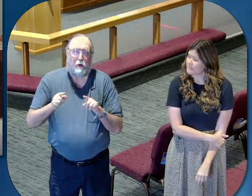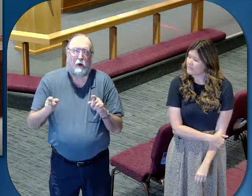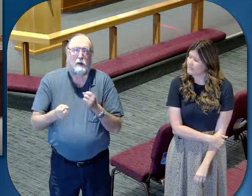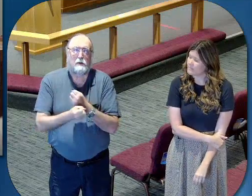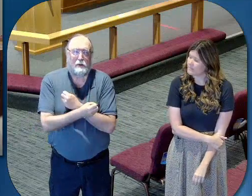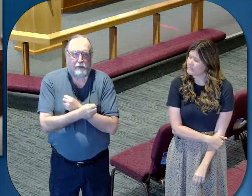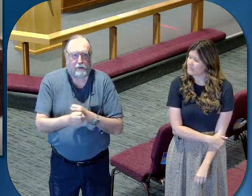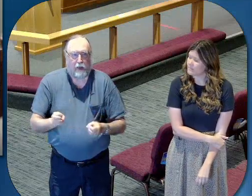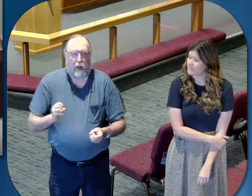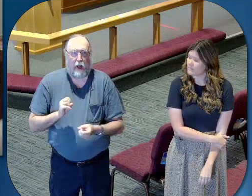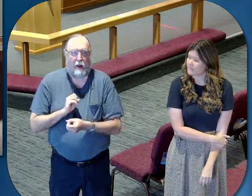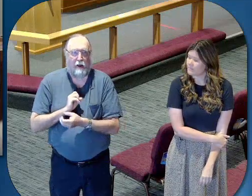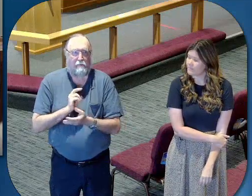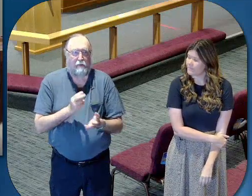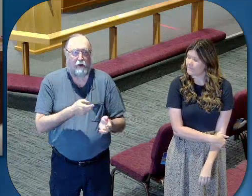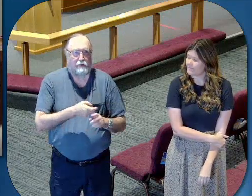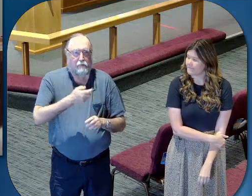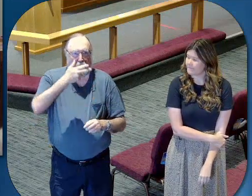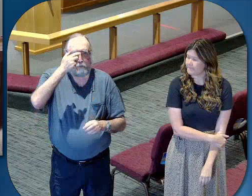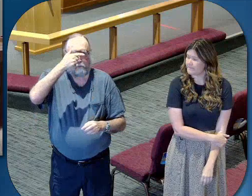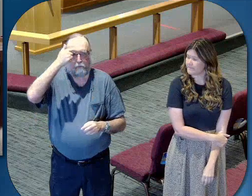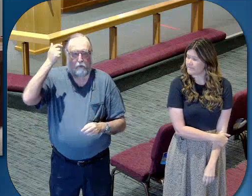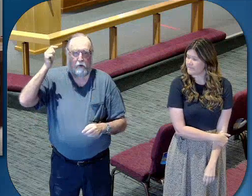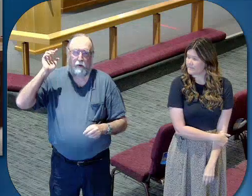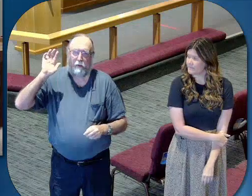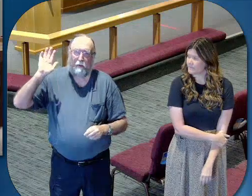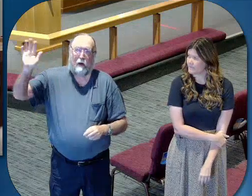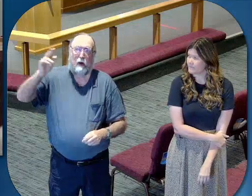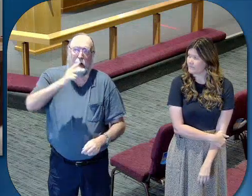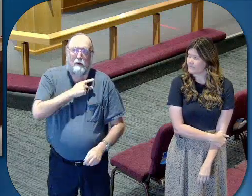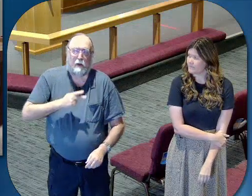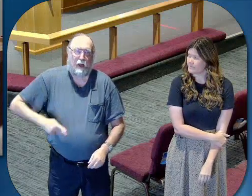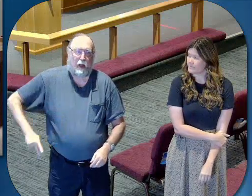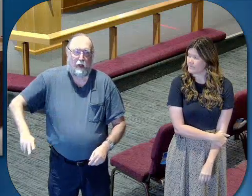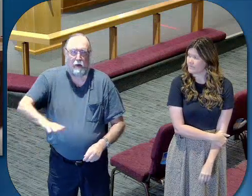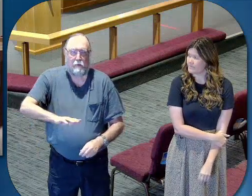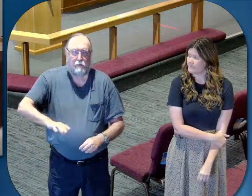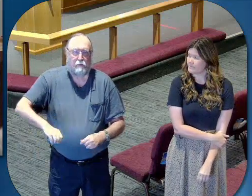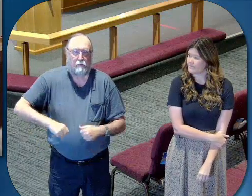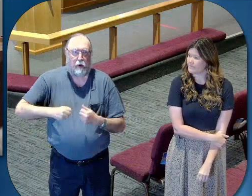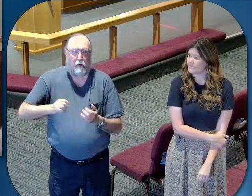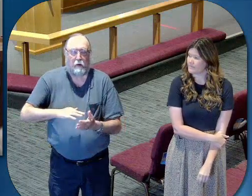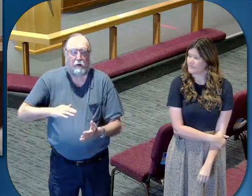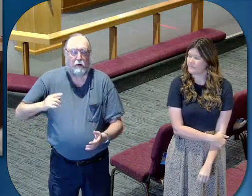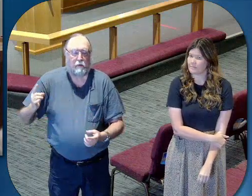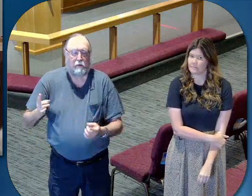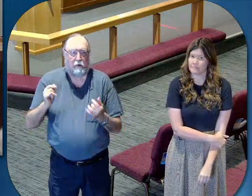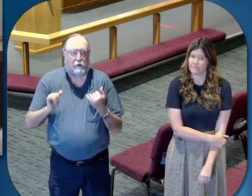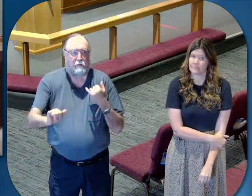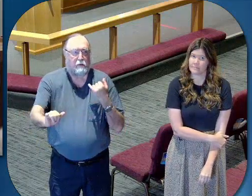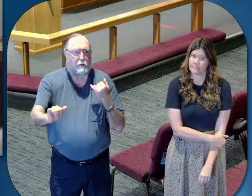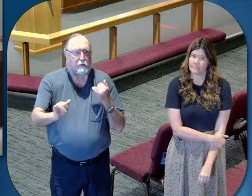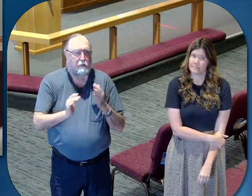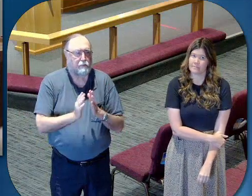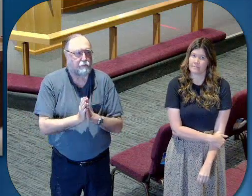from evil. For thine is the kingdom, and the power, and the glory,